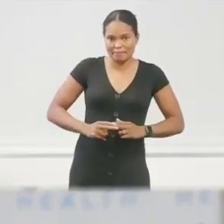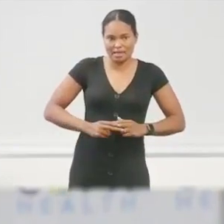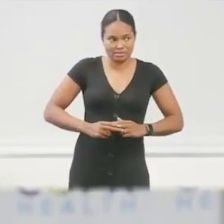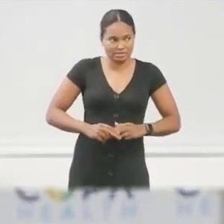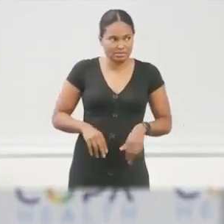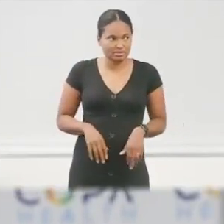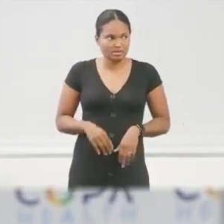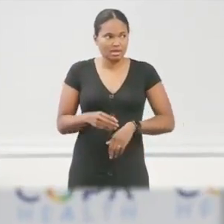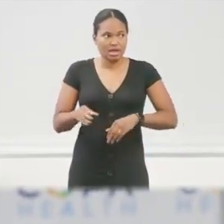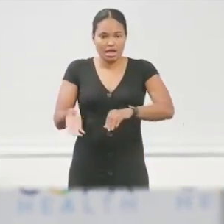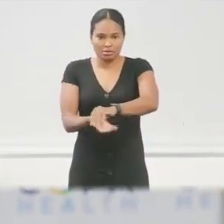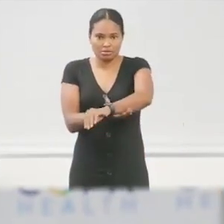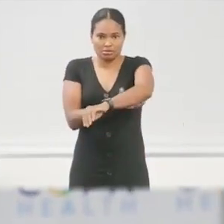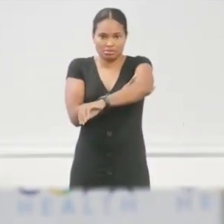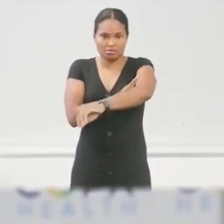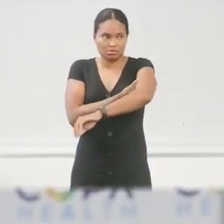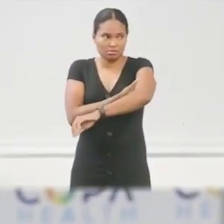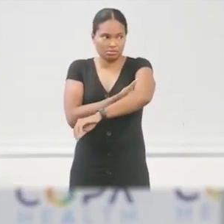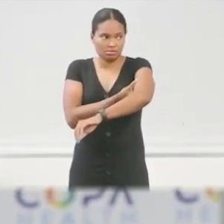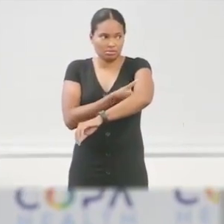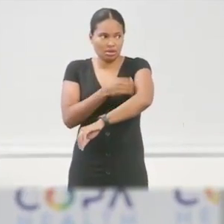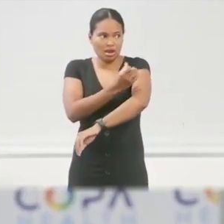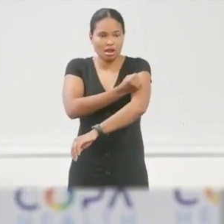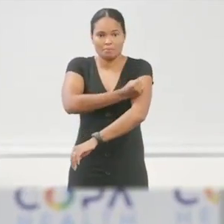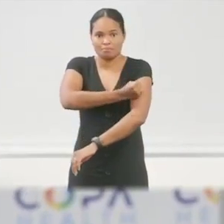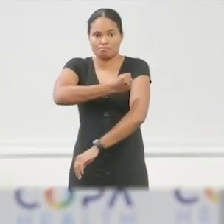Slide it up on their arm, preferably.